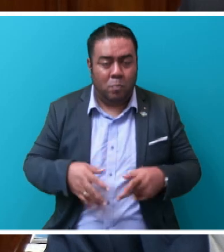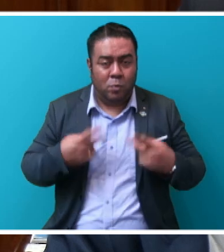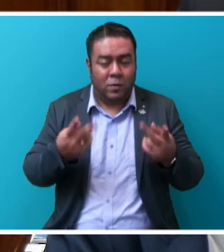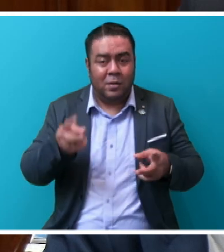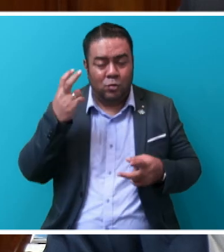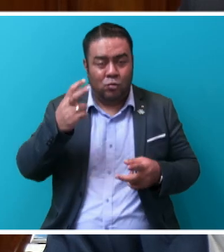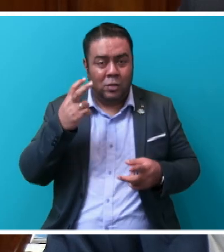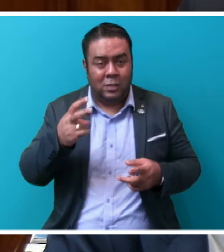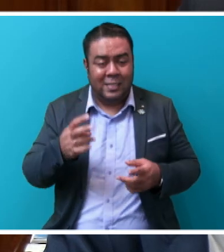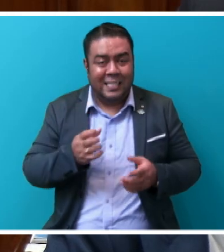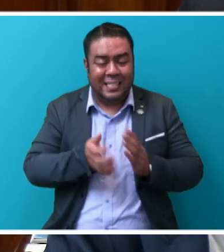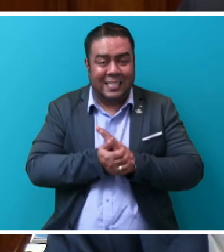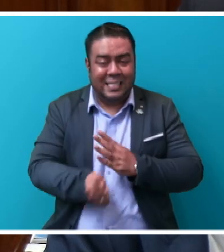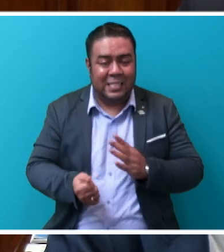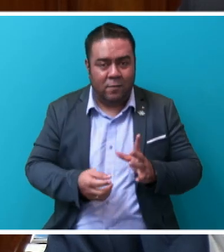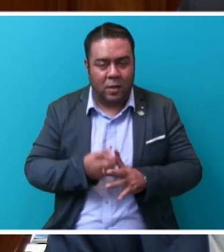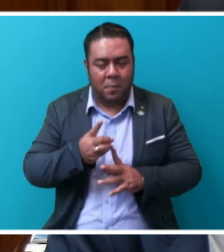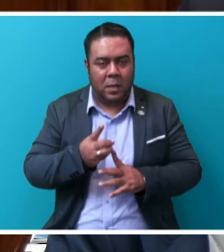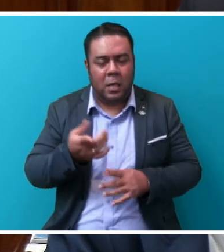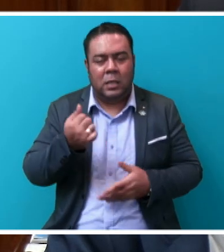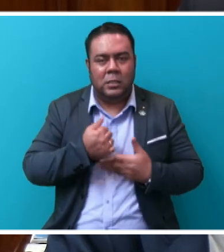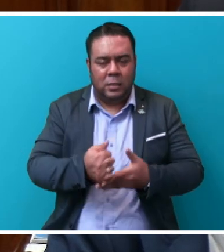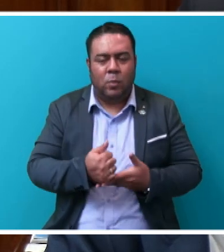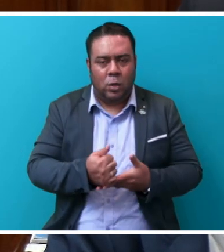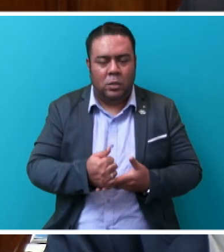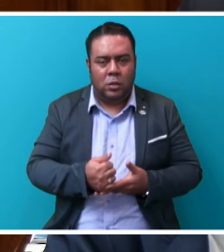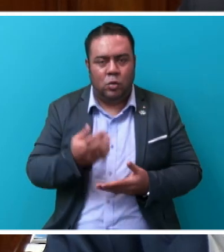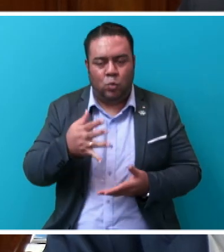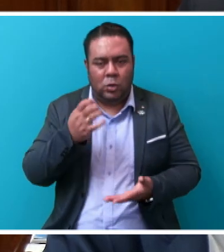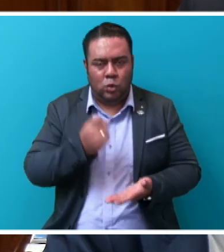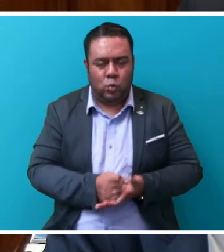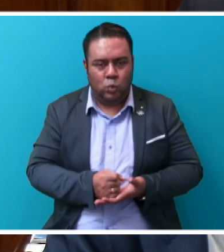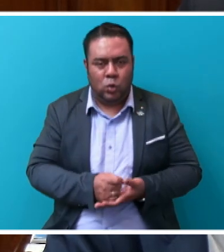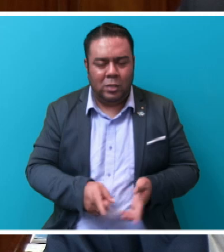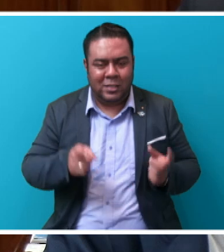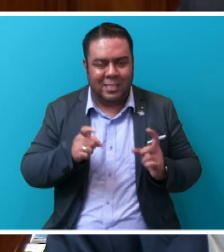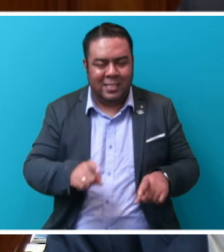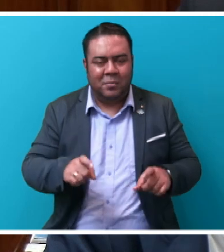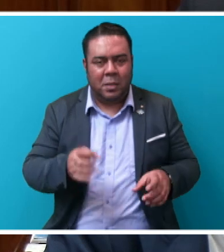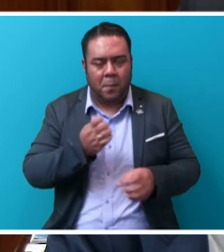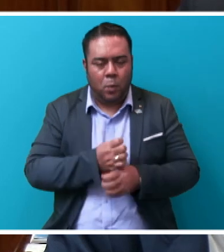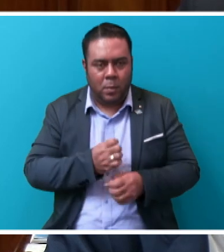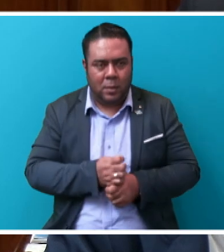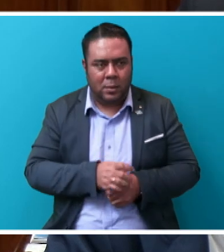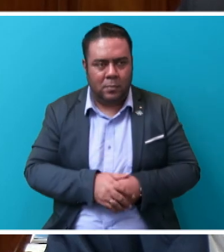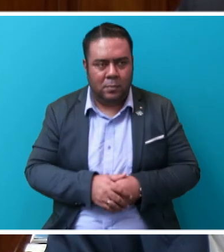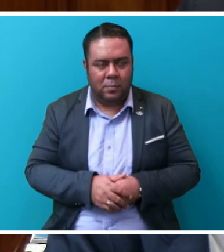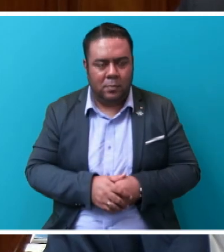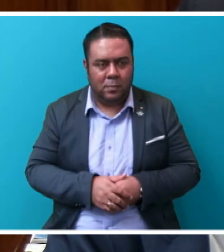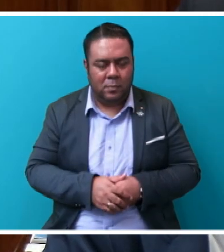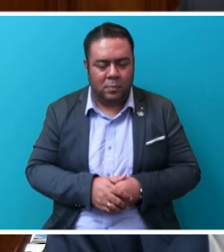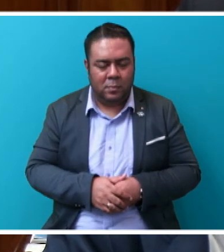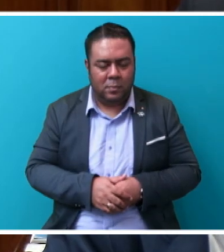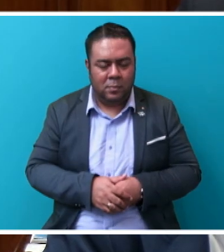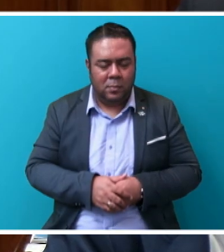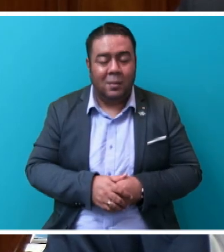training, skills development, and support mechanisms to ensure sustained employment. Mr. Speaker,